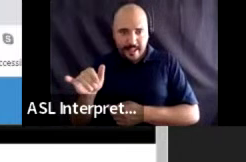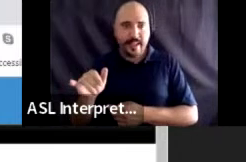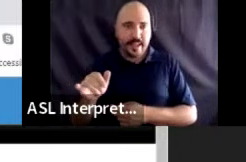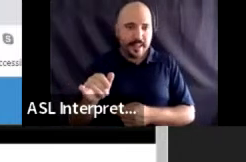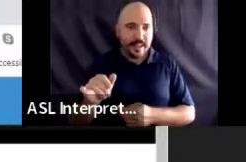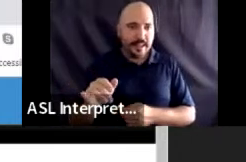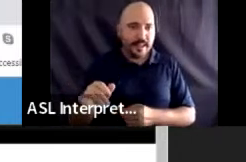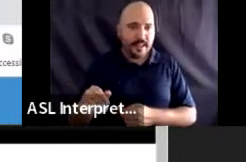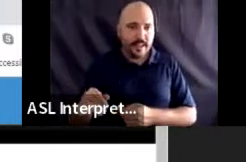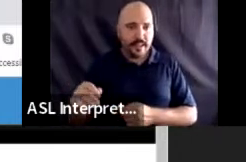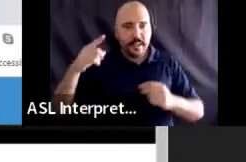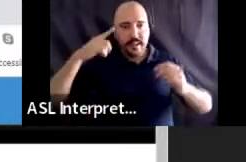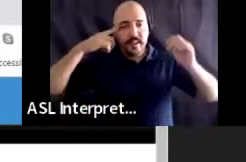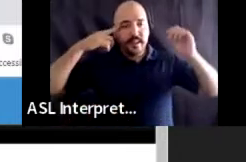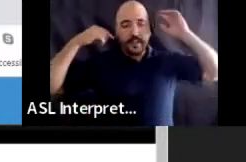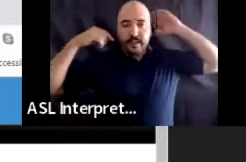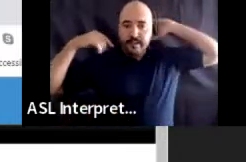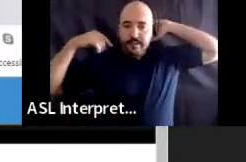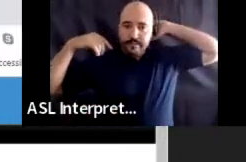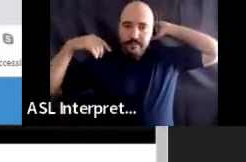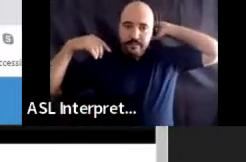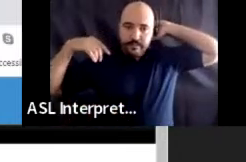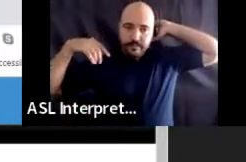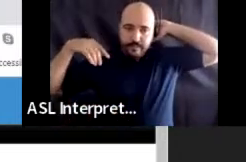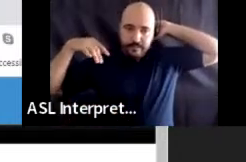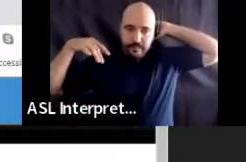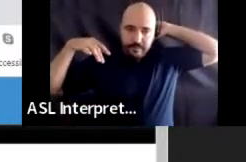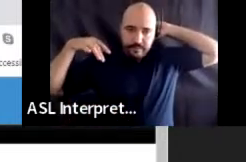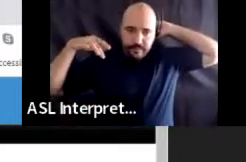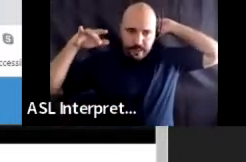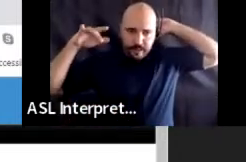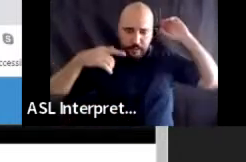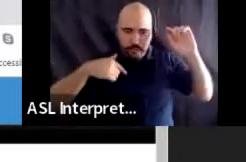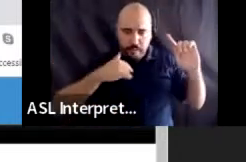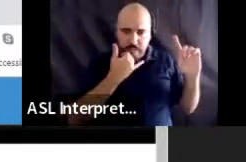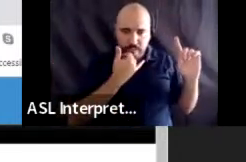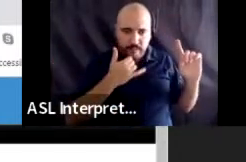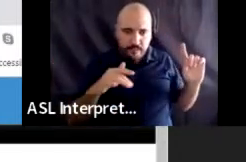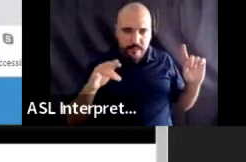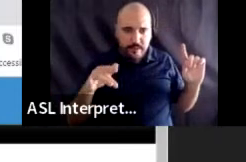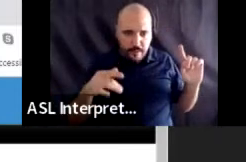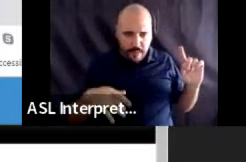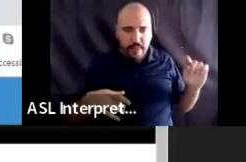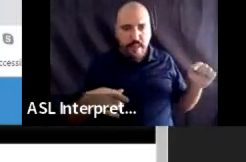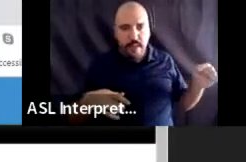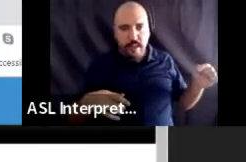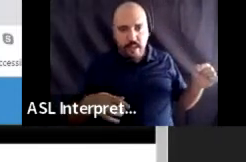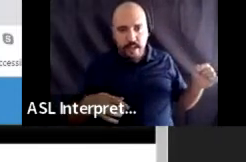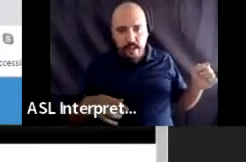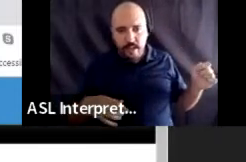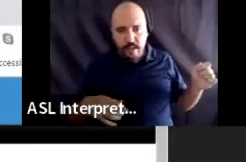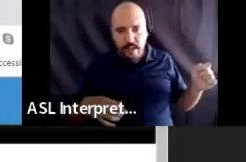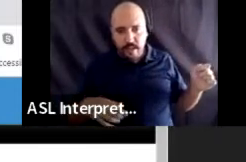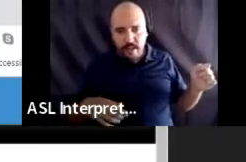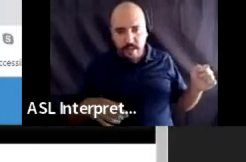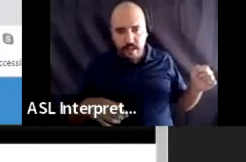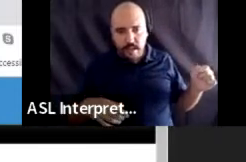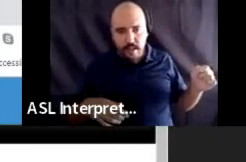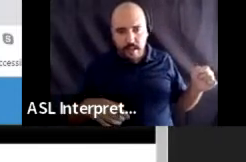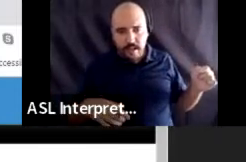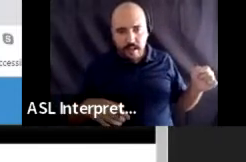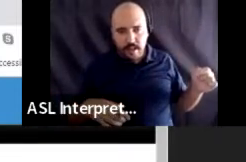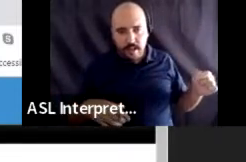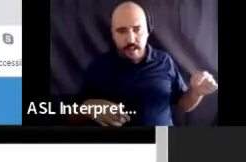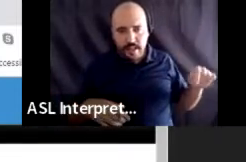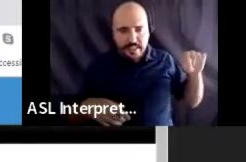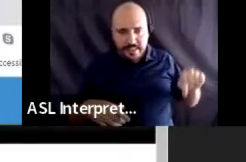if I, Showing 27 scheduled oops, event. I think I did that wrong. Showing month view button collapsed to One activate. more Enter. time. View by month radio button checked. 1 And of then 3.